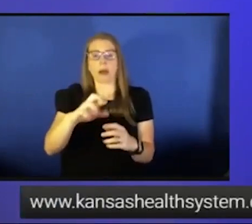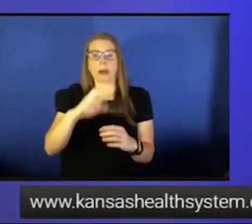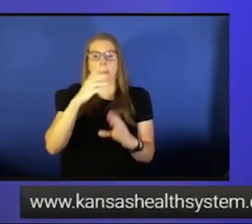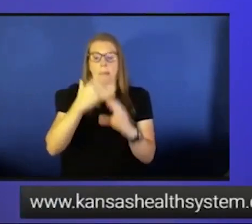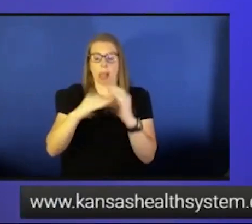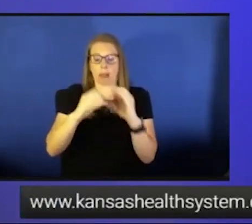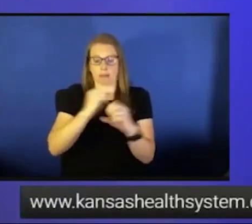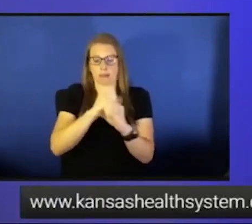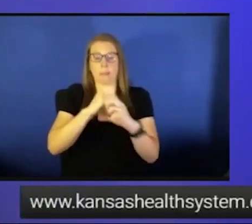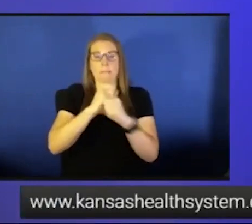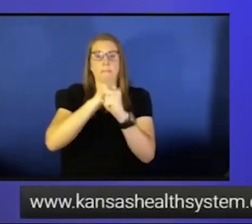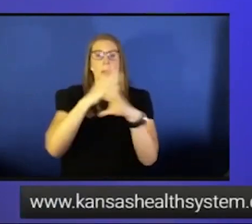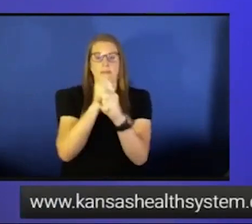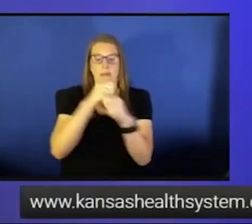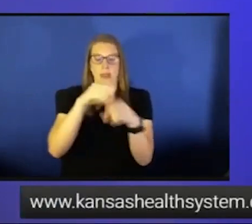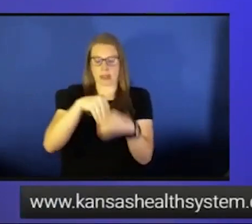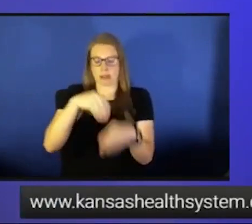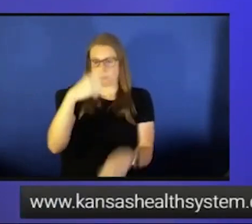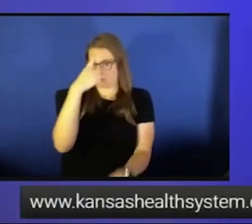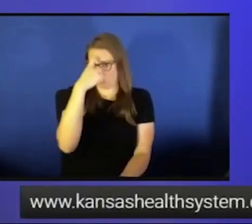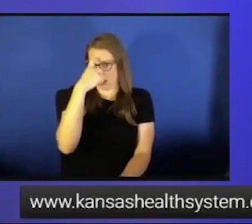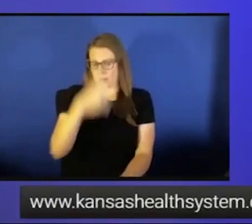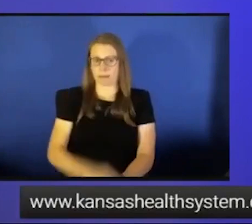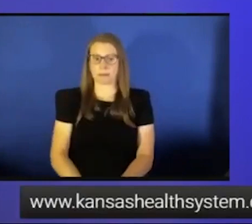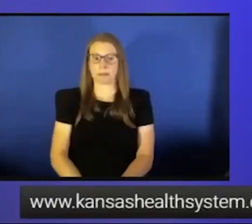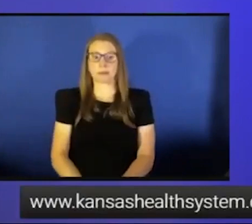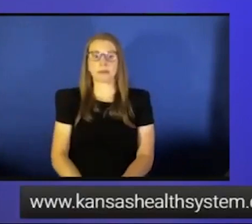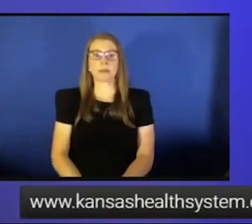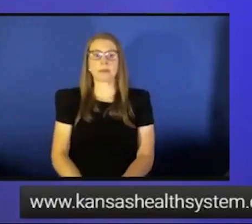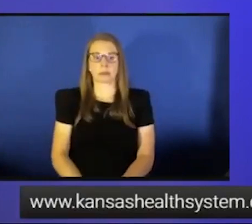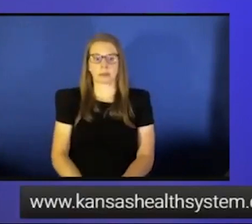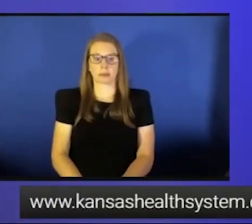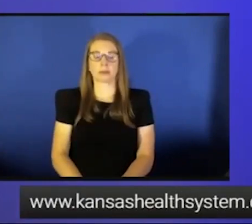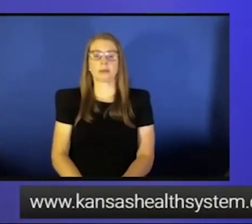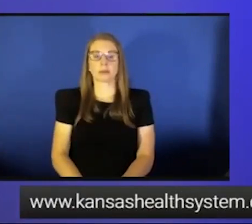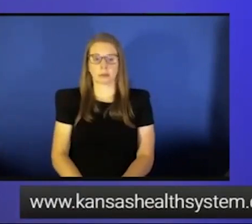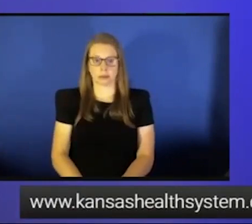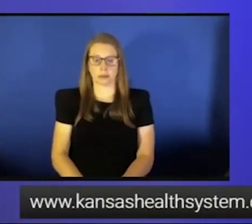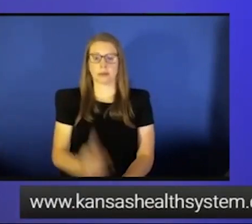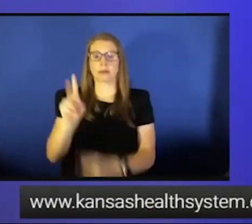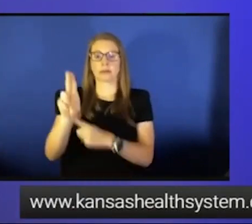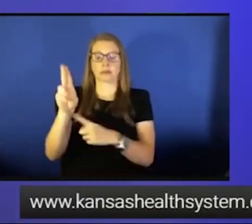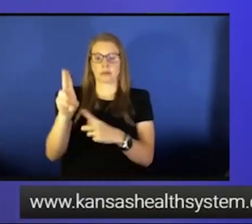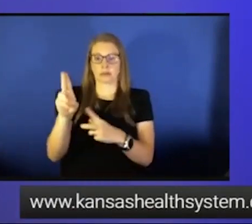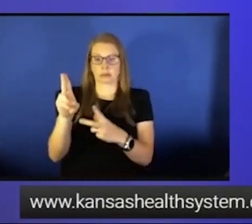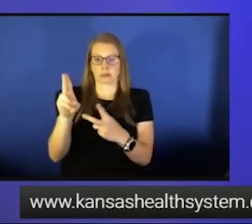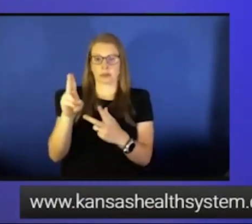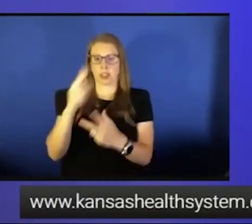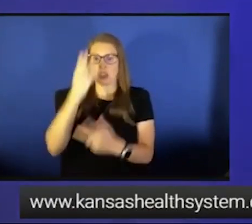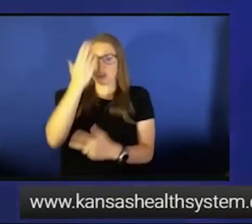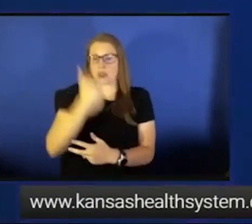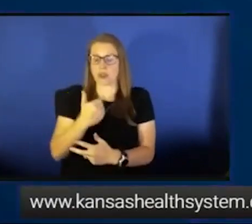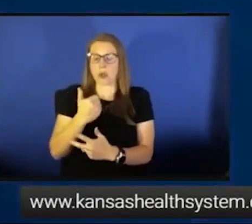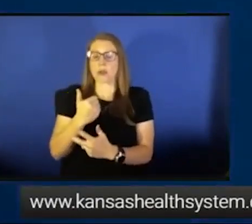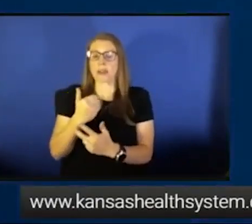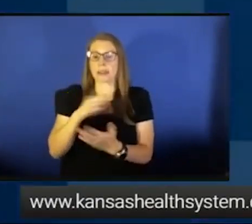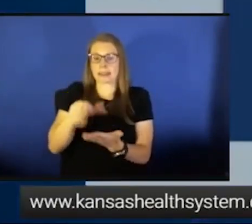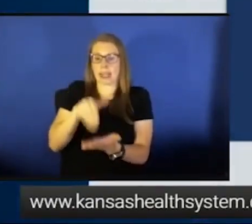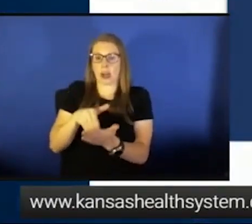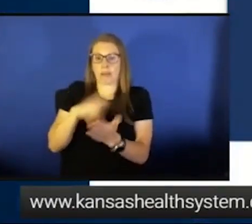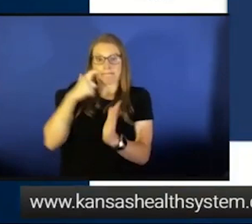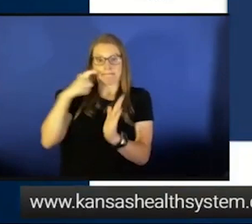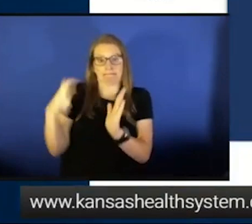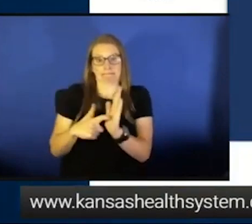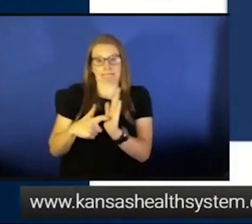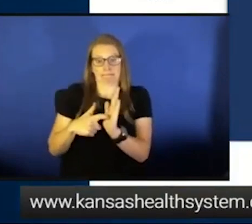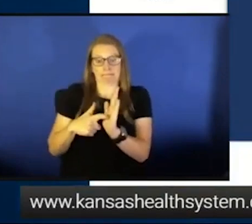of Kansas Health System is the 4th hospital in the nation to receive Advanced Comprehensive Stroke Center designation. This year alone,